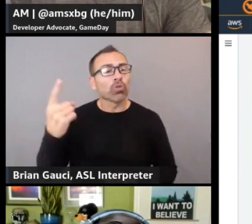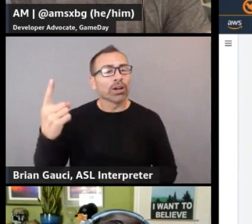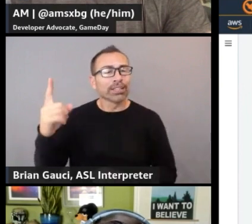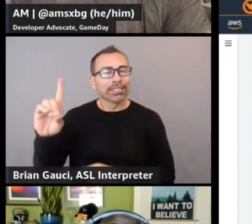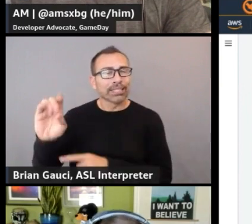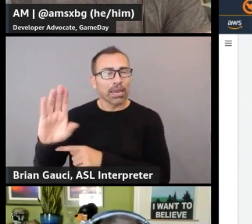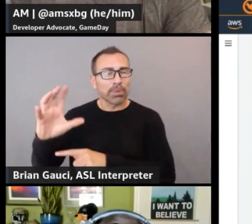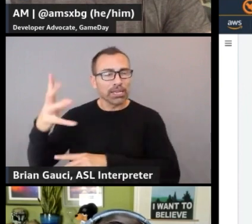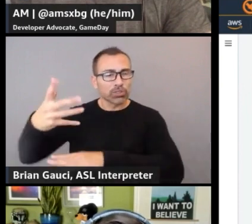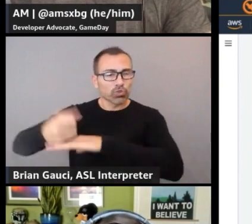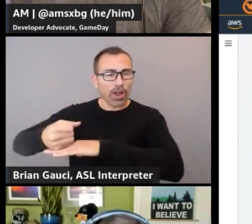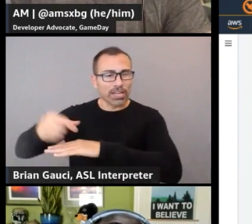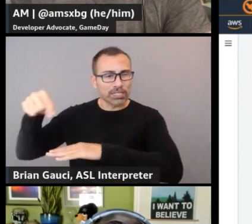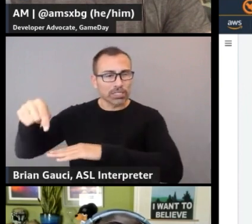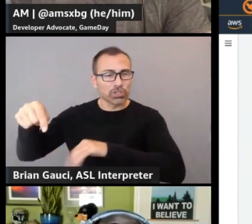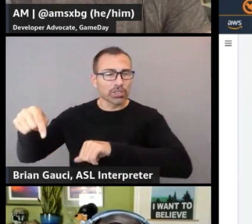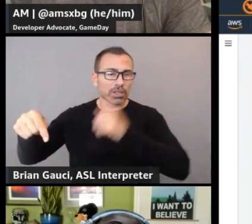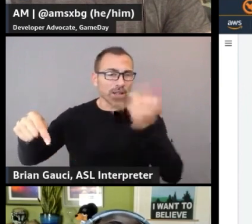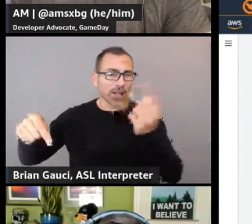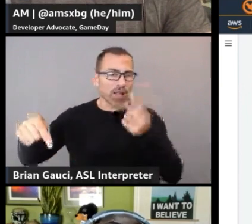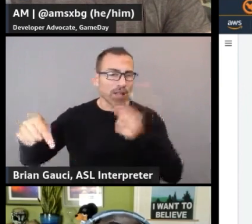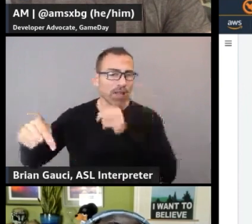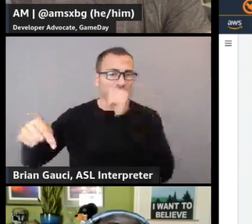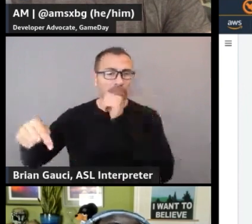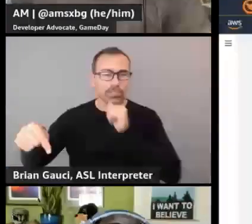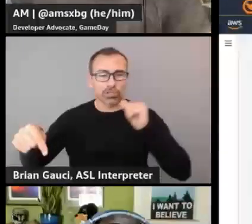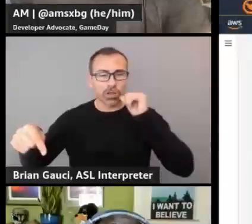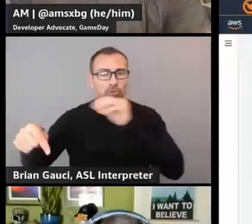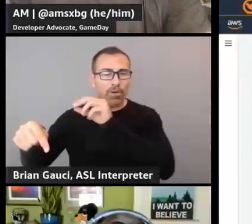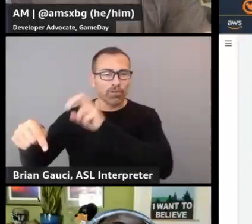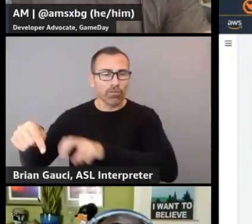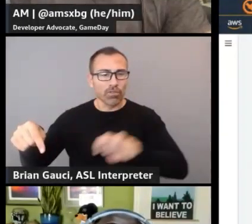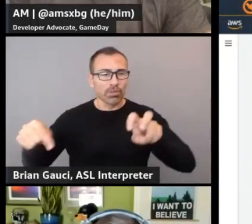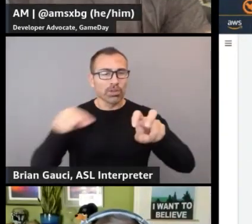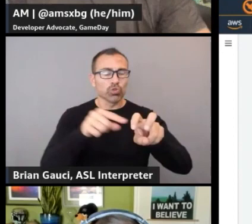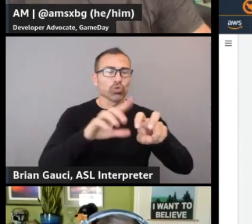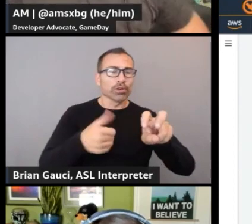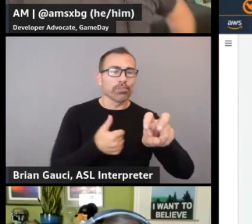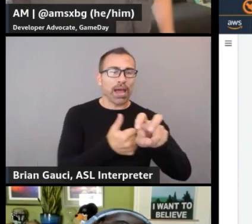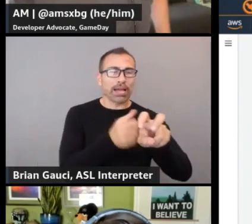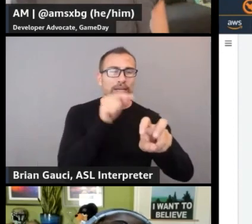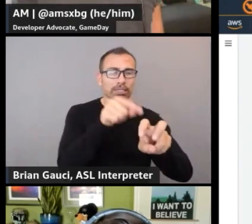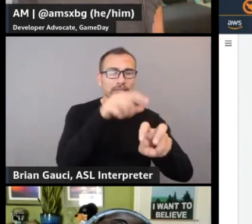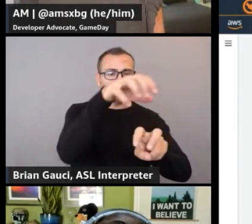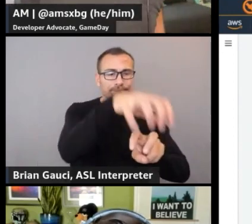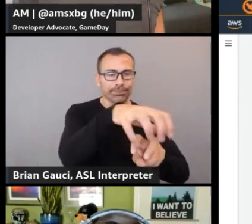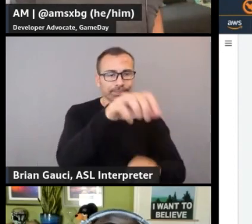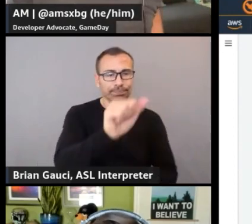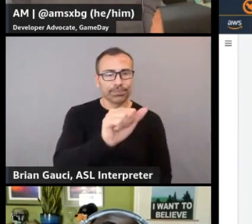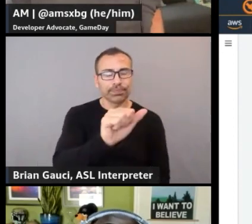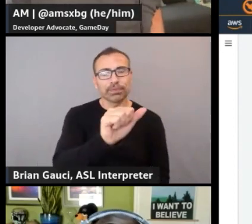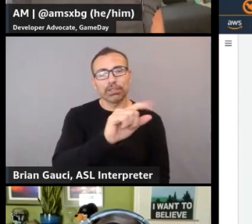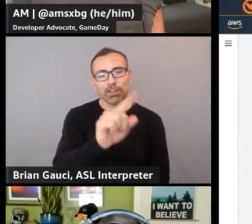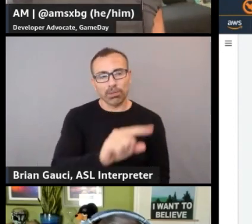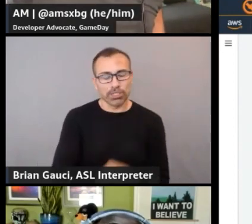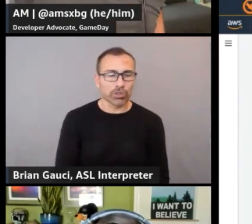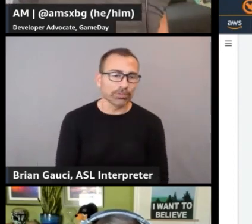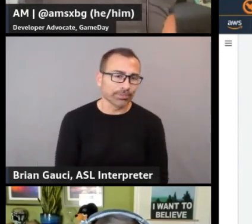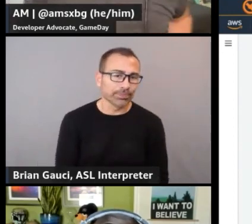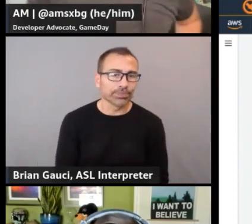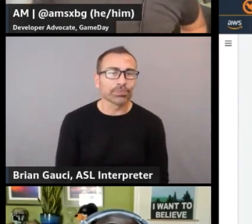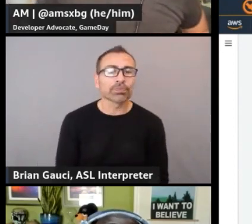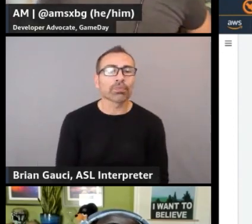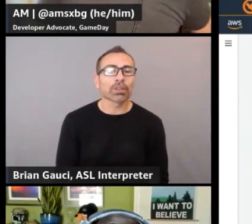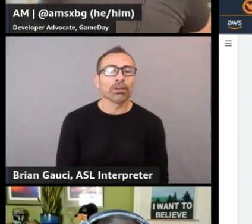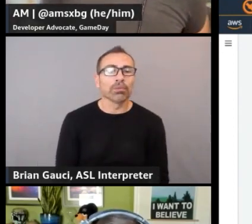crashes or has issues, then Amazon will automatically flip that over to a backup instance in another availability zone. I'm just going to create a